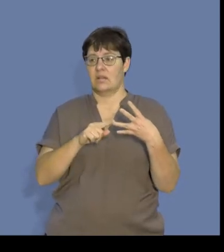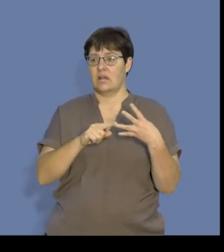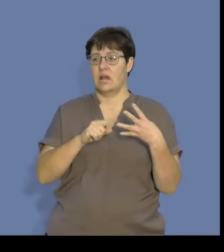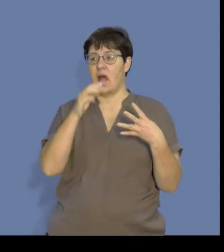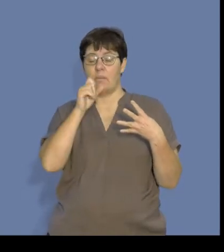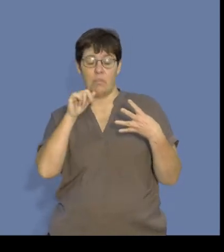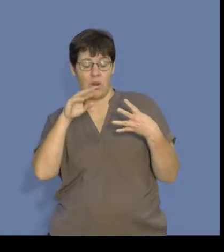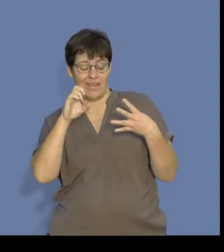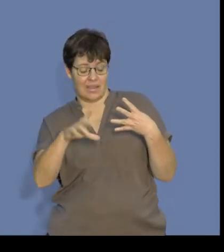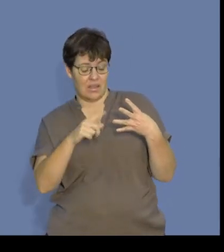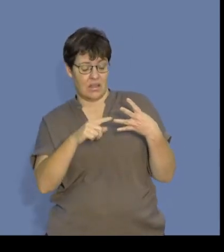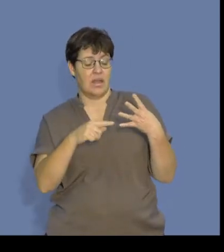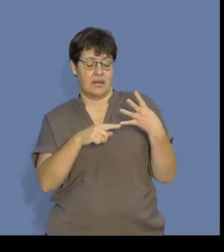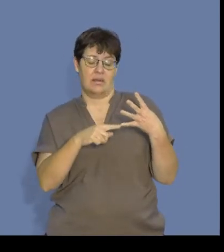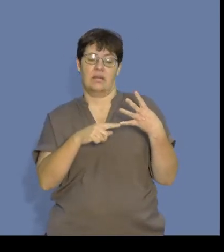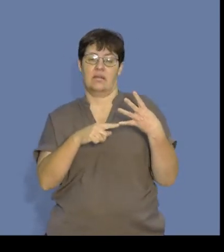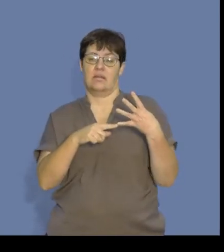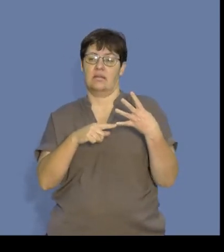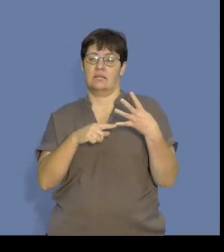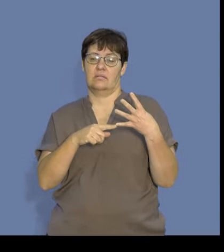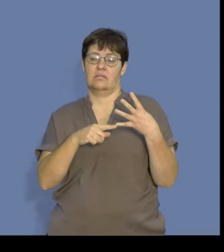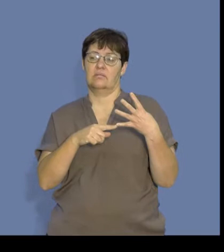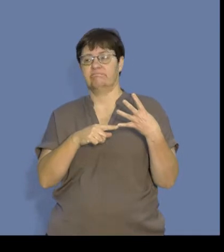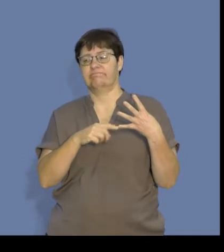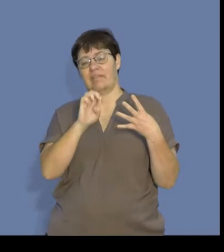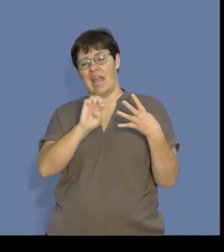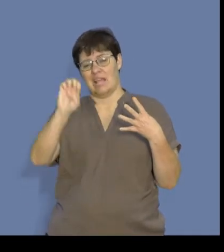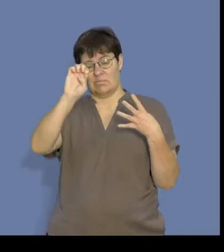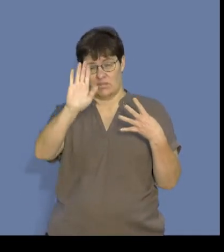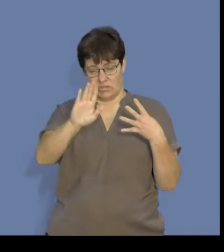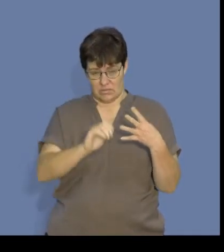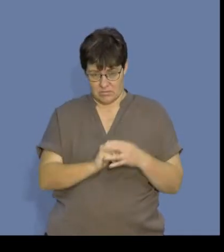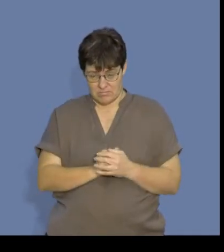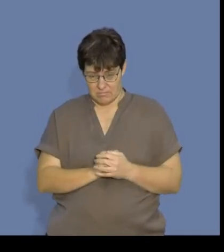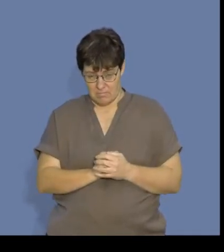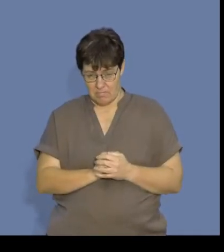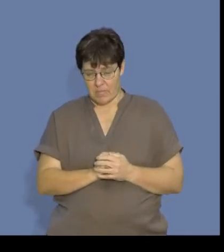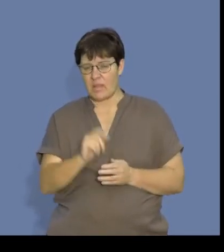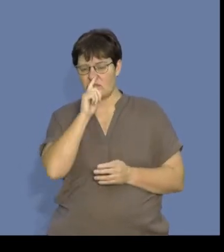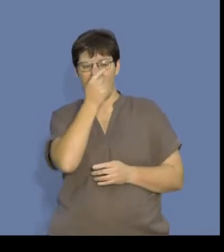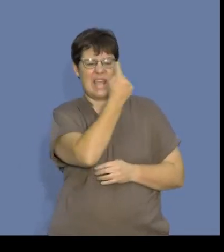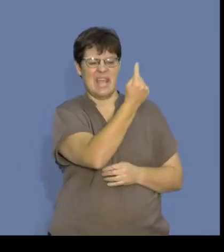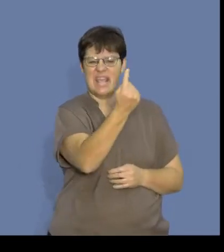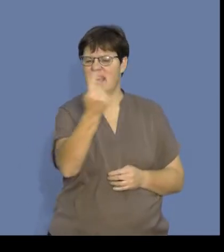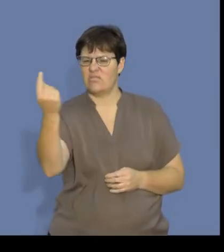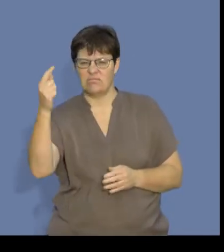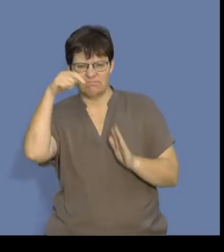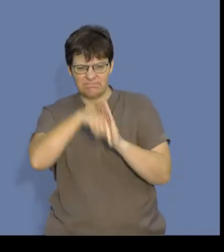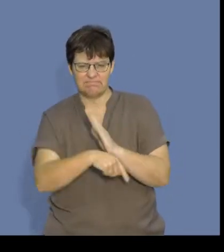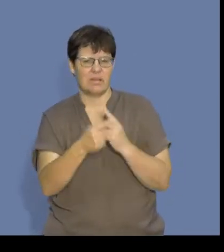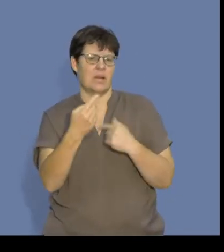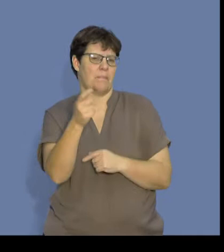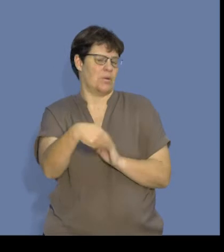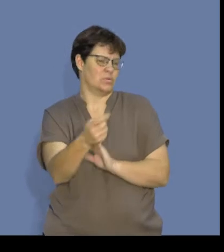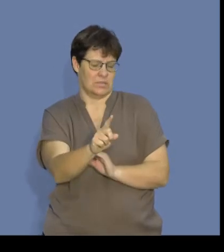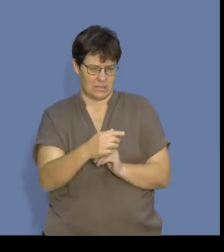and the exponential. We're going to look at them at a later stage in terms of what exactly each function is all about.